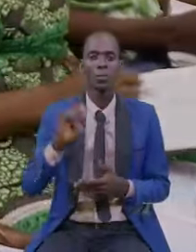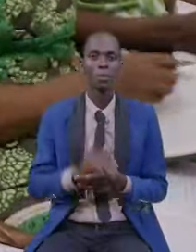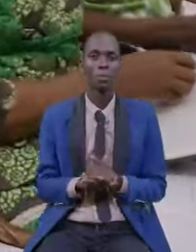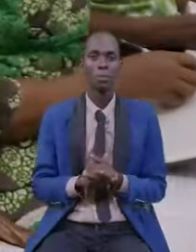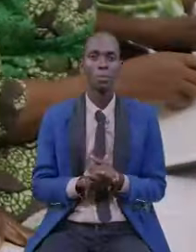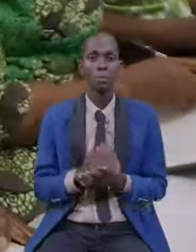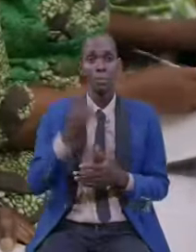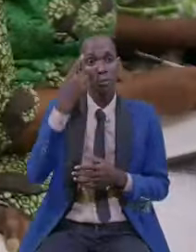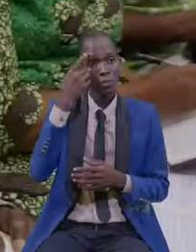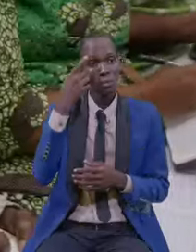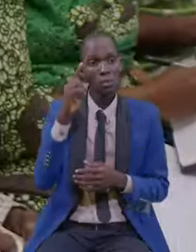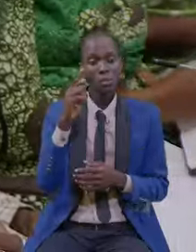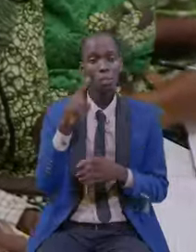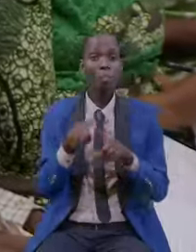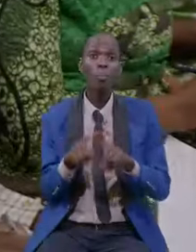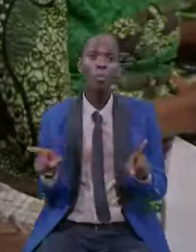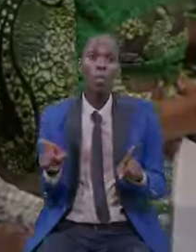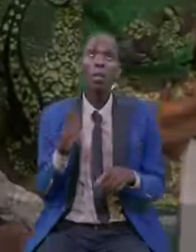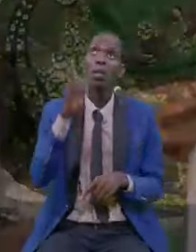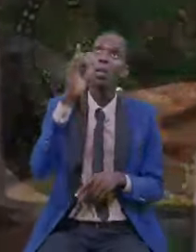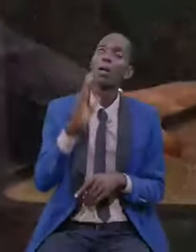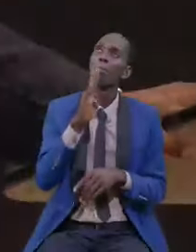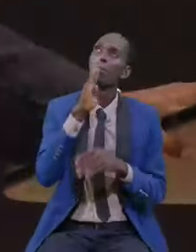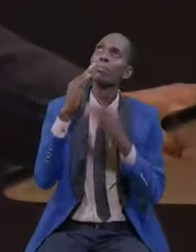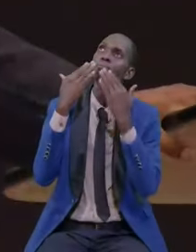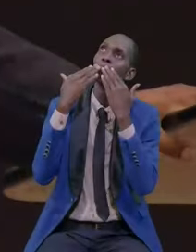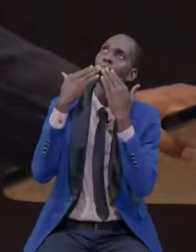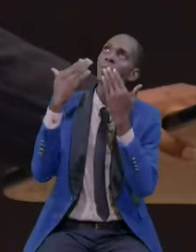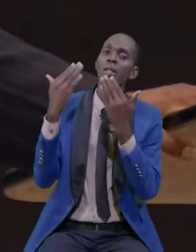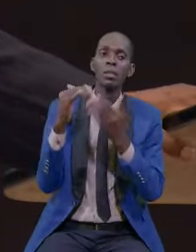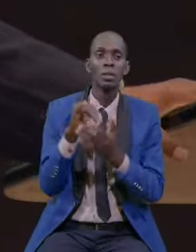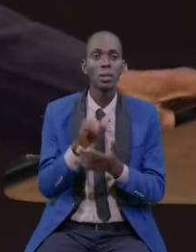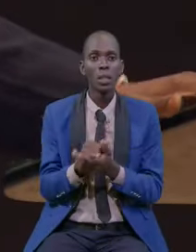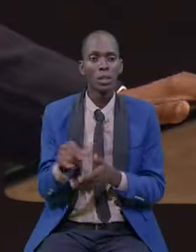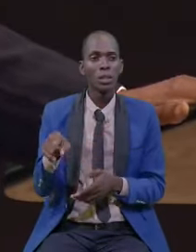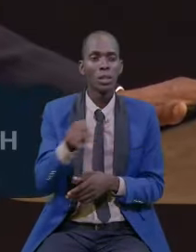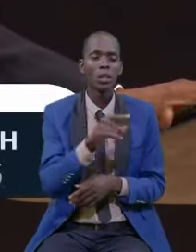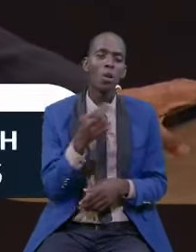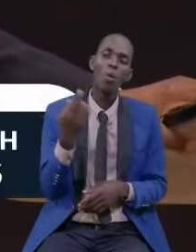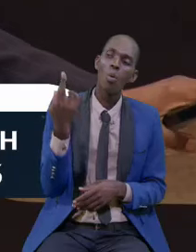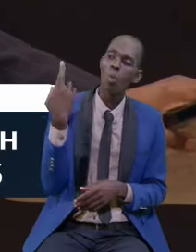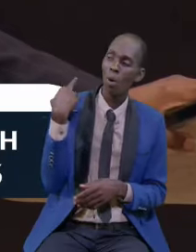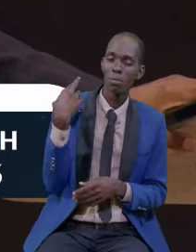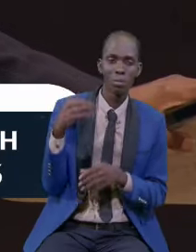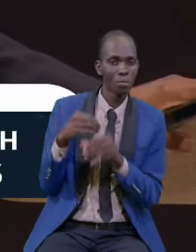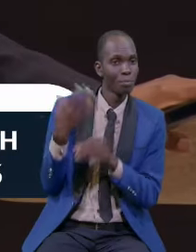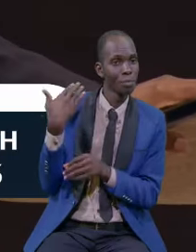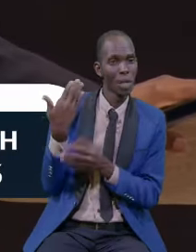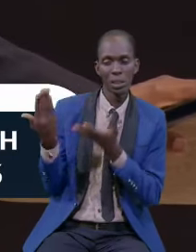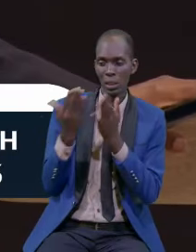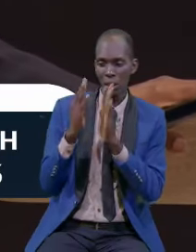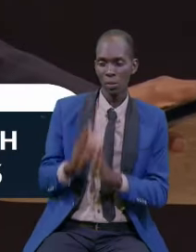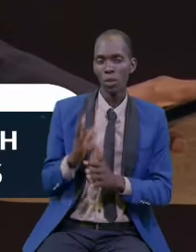But God beside that ye were servants of sin, but